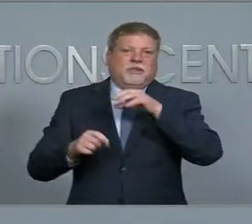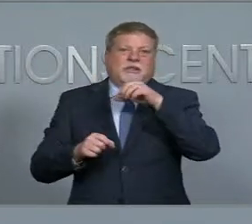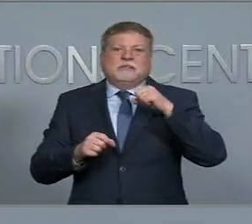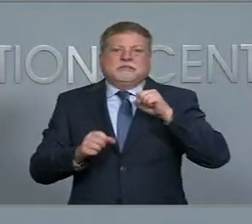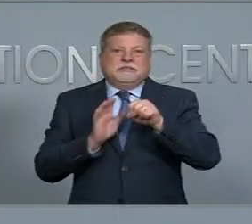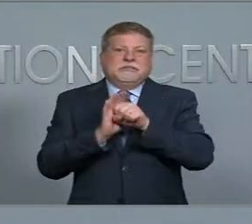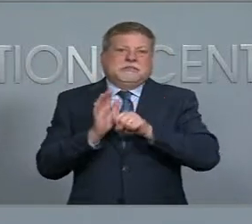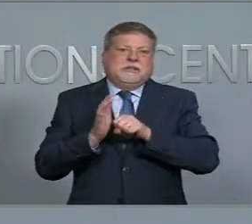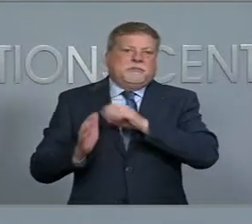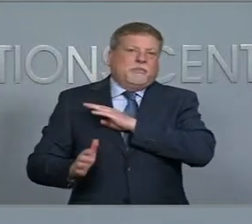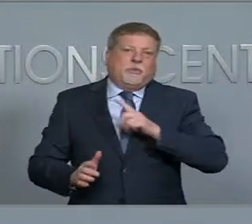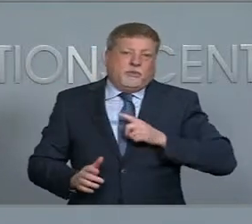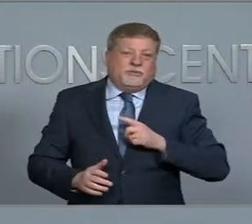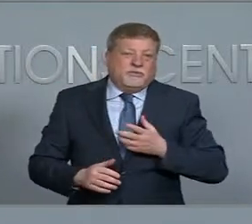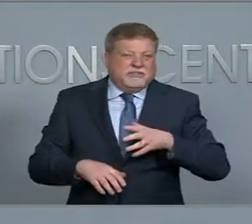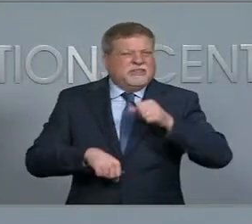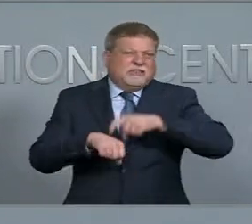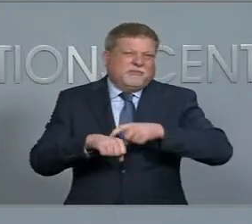Other questions?